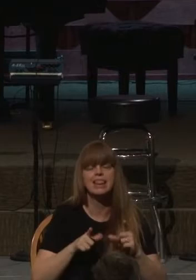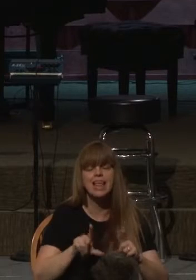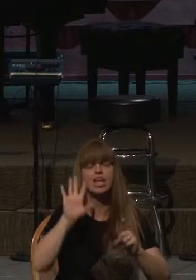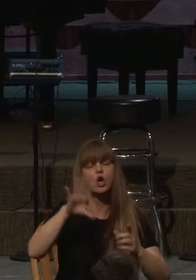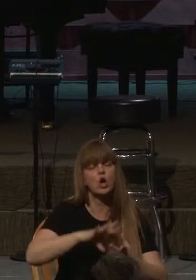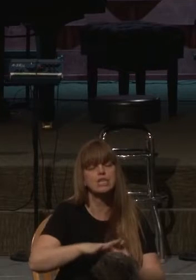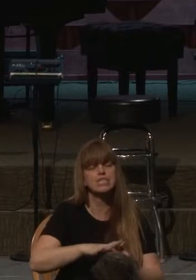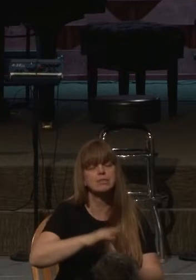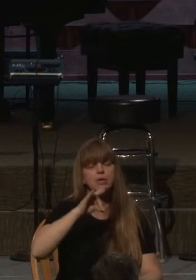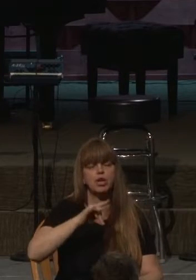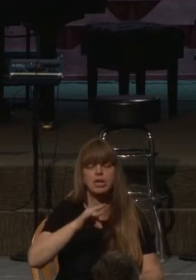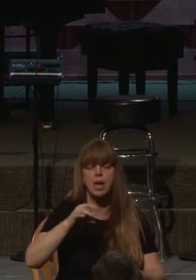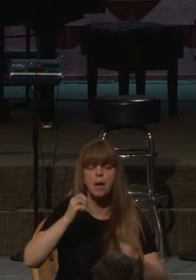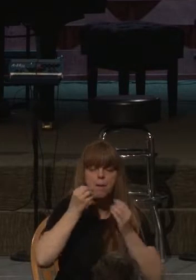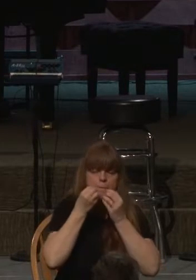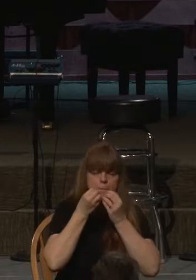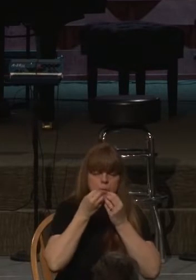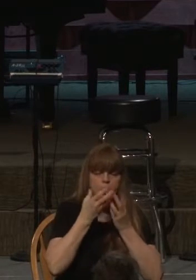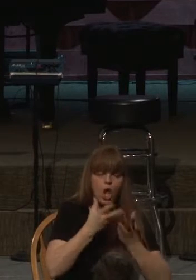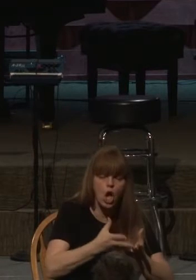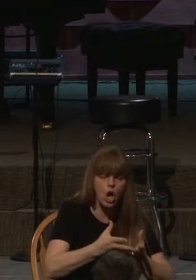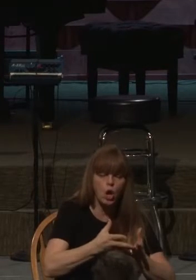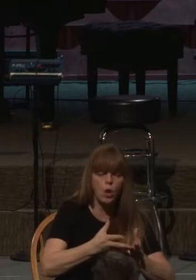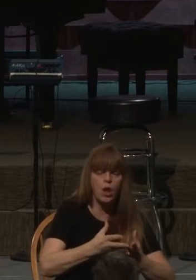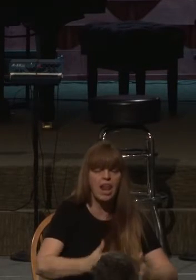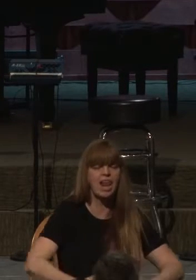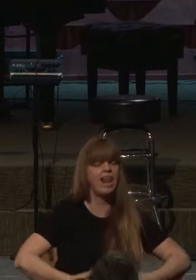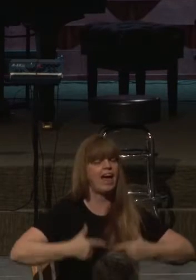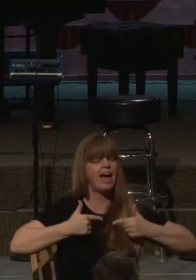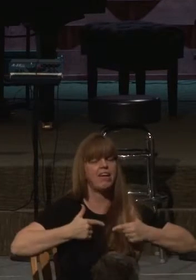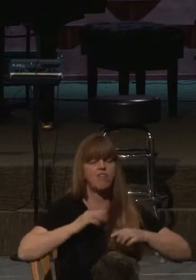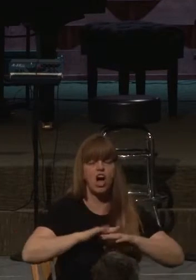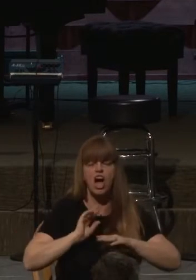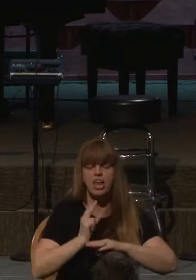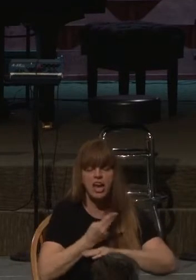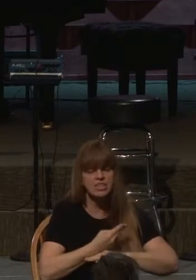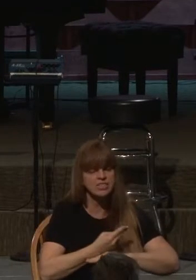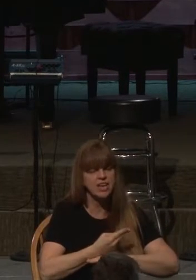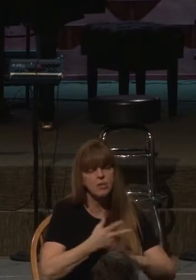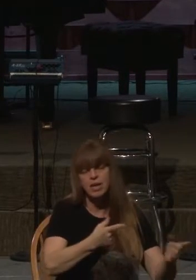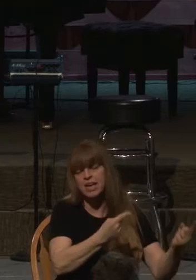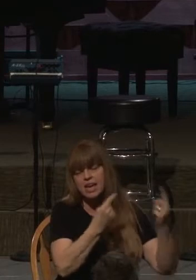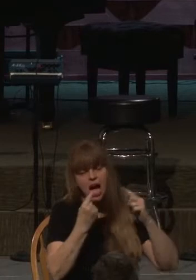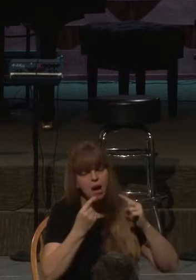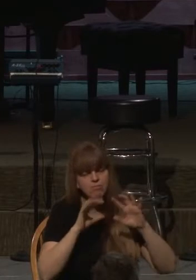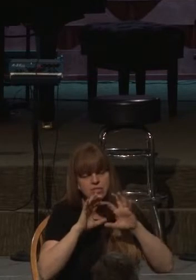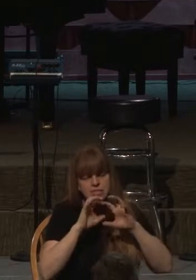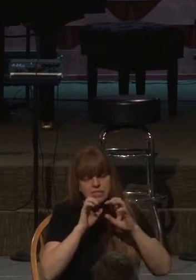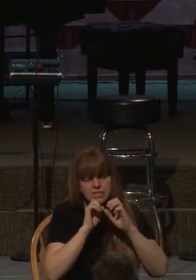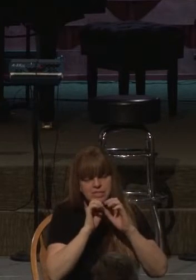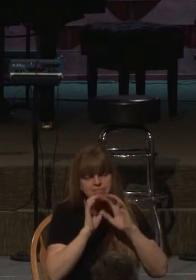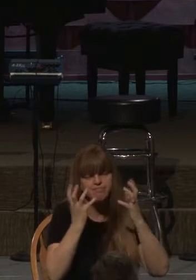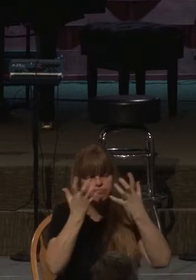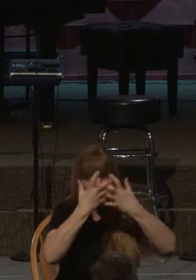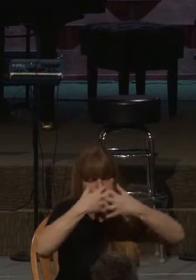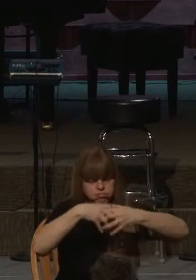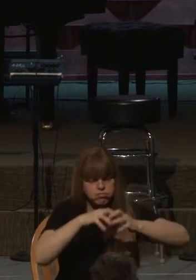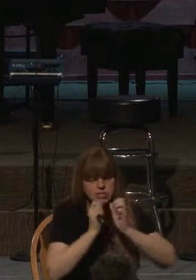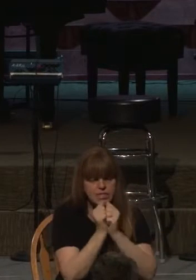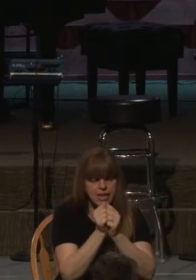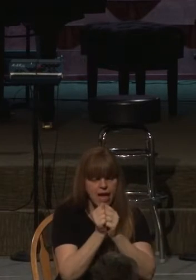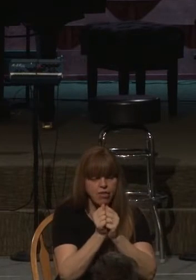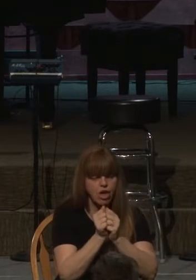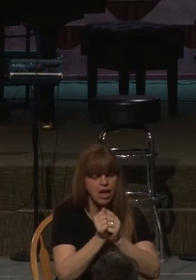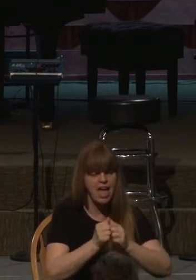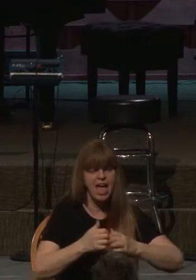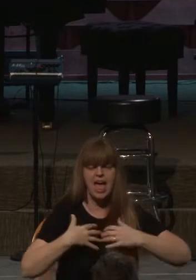of life over us, and may we come together, and may we stand up as a healthy,